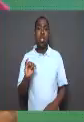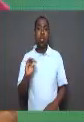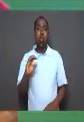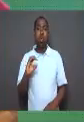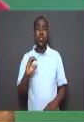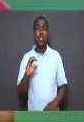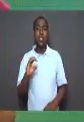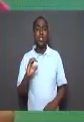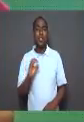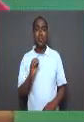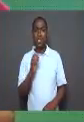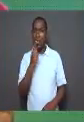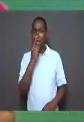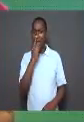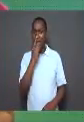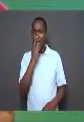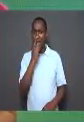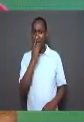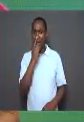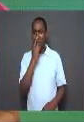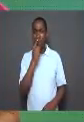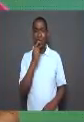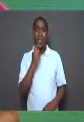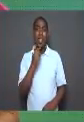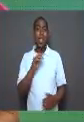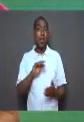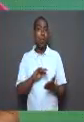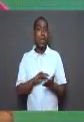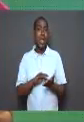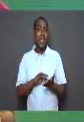Nicotine is an addictive drug in cigarettes.